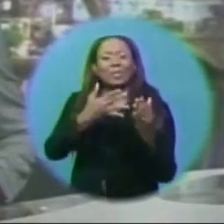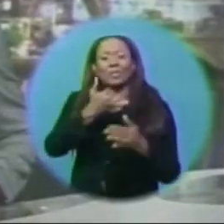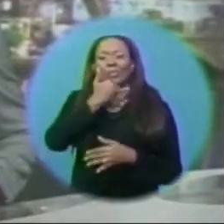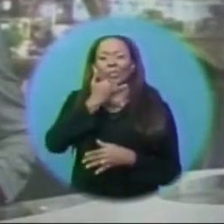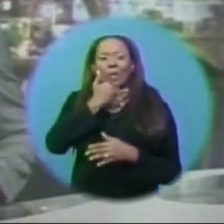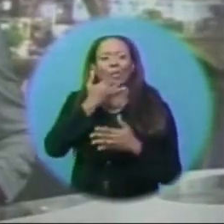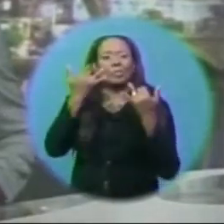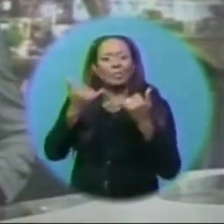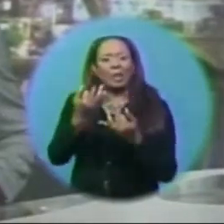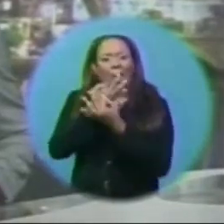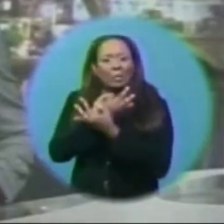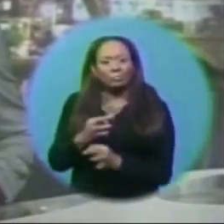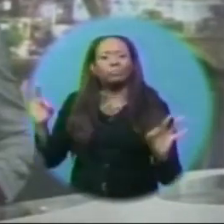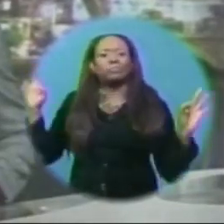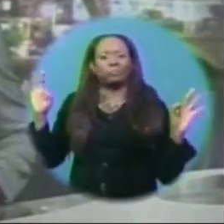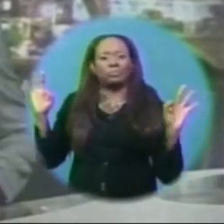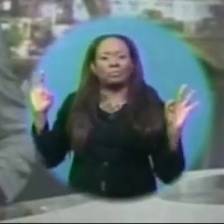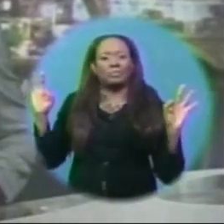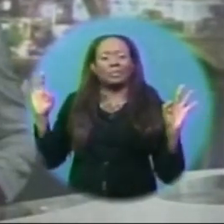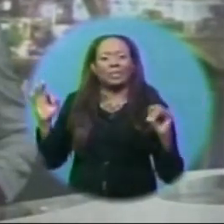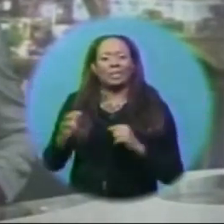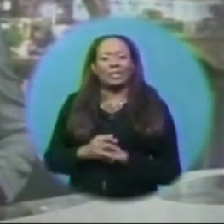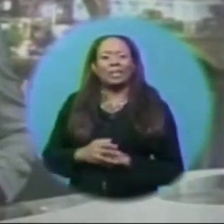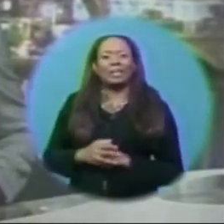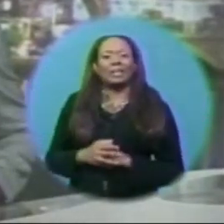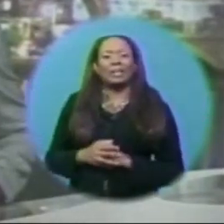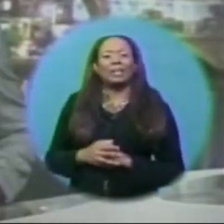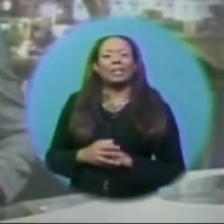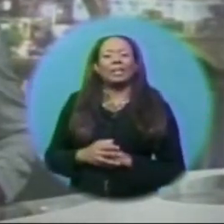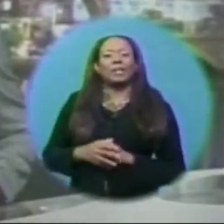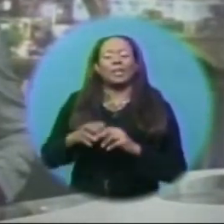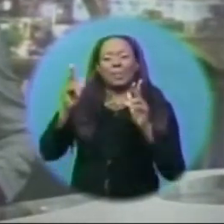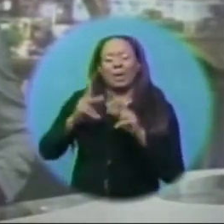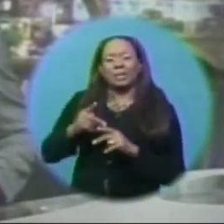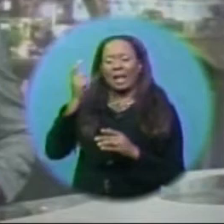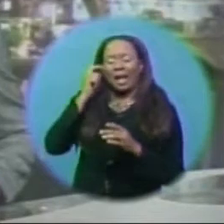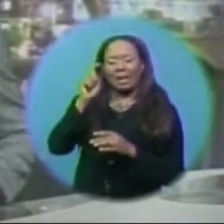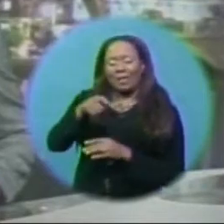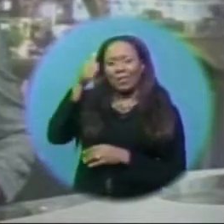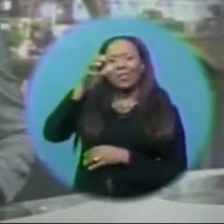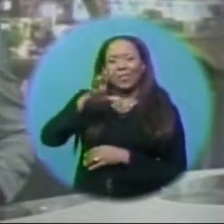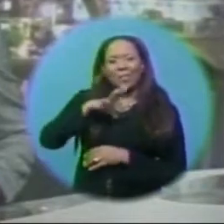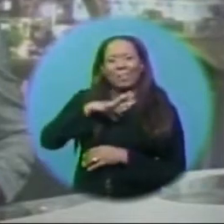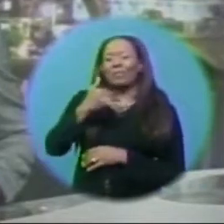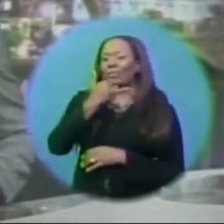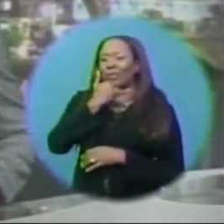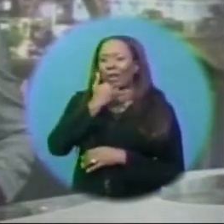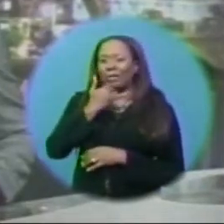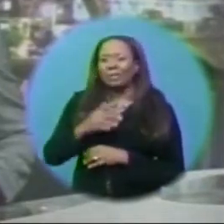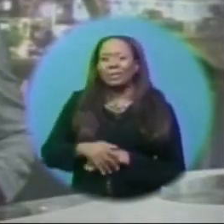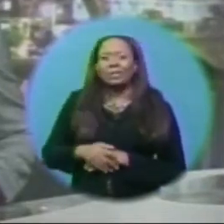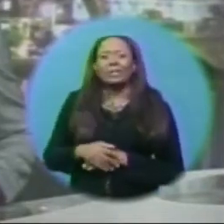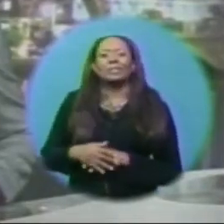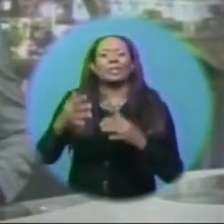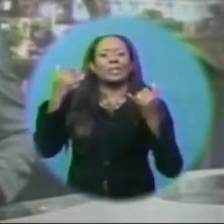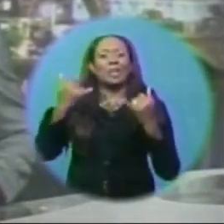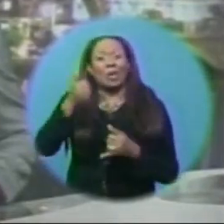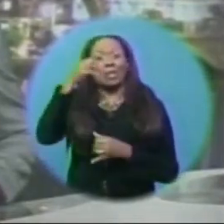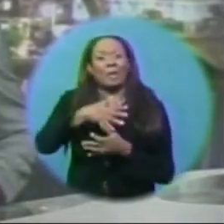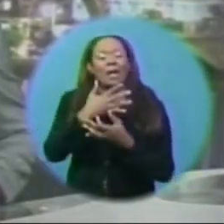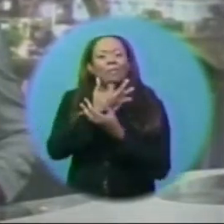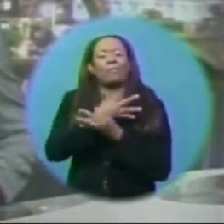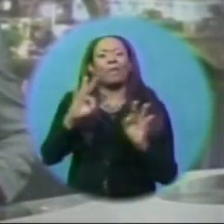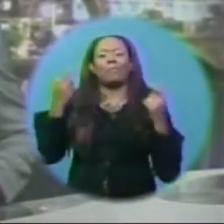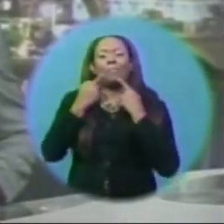revealed faulty witness identification. Later in the day, Denny appeared before Brooklyn Supreme Court Justice Matthew Diemick, who made